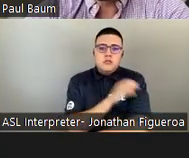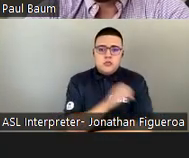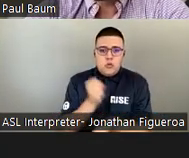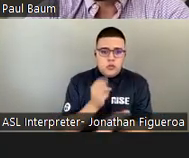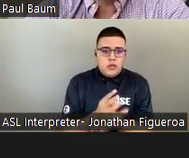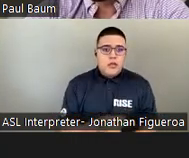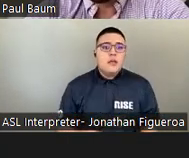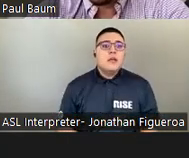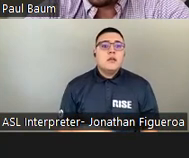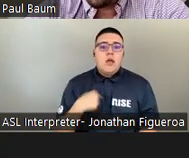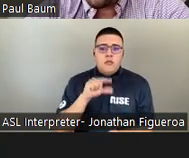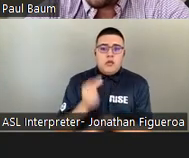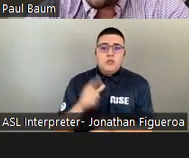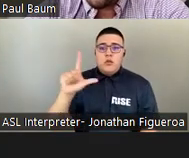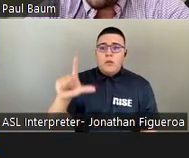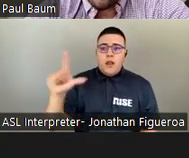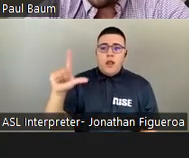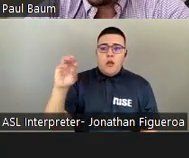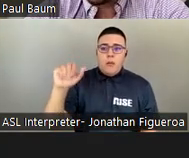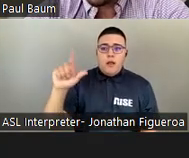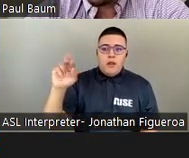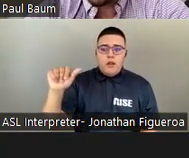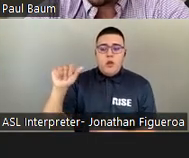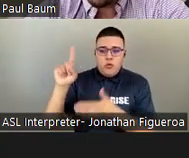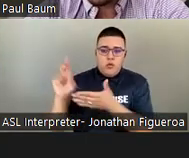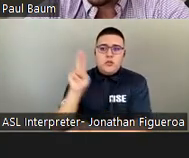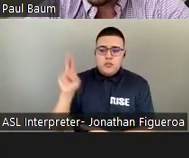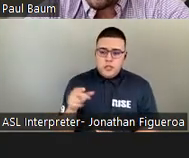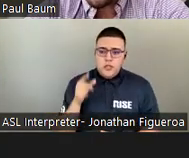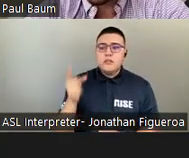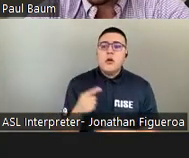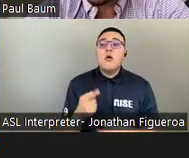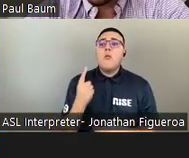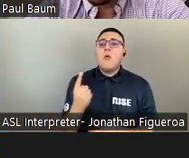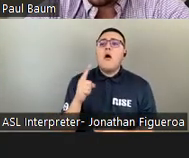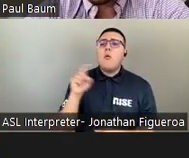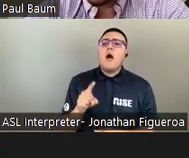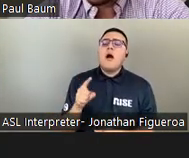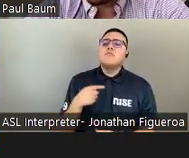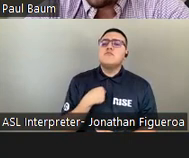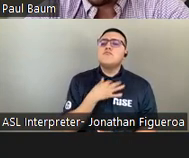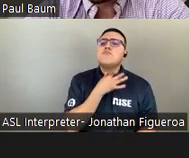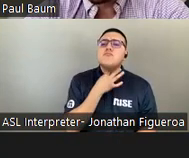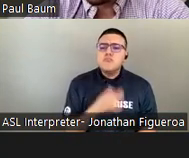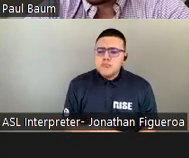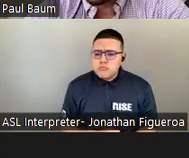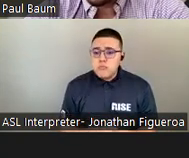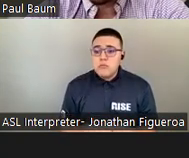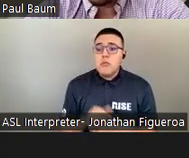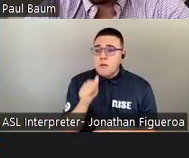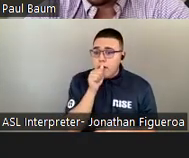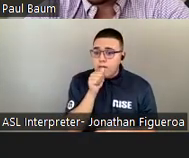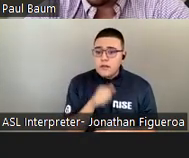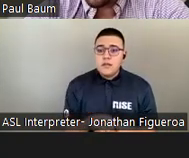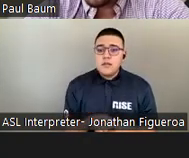I graduated from Loma Linda University, and I will tell you one of the questions that I asked, because it is a private Christian